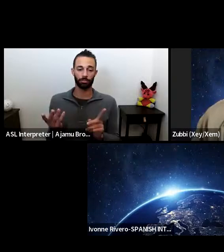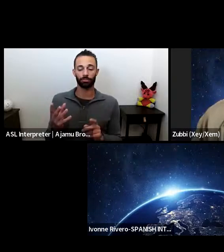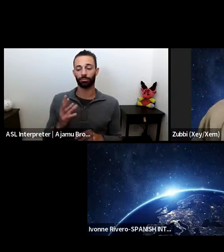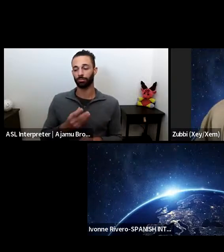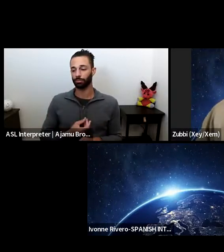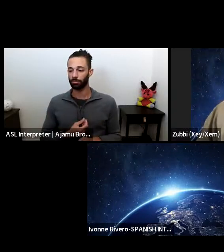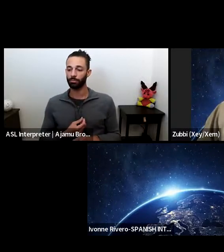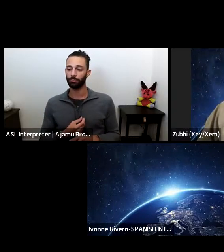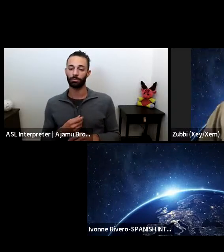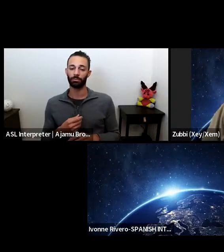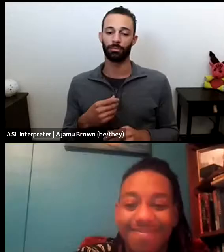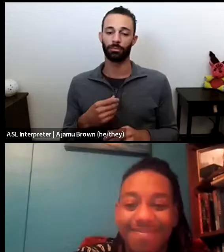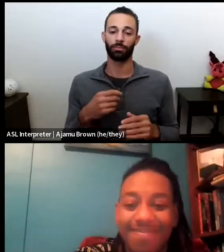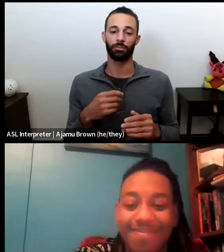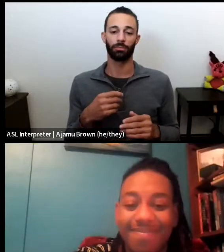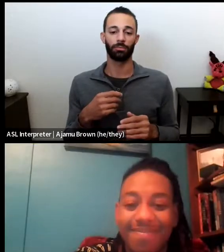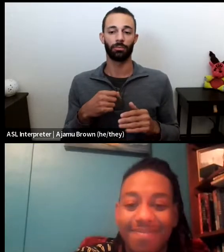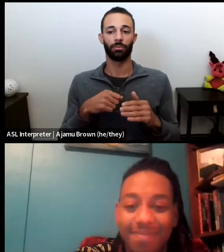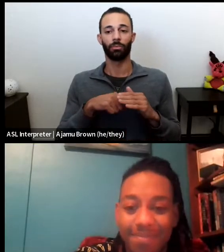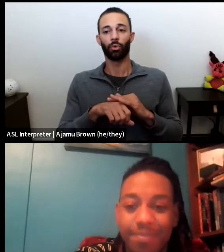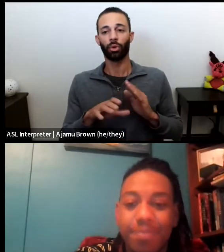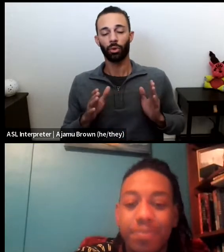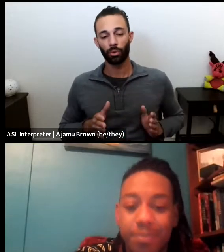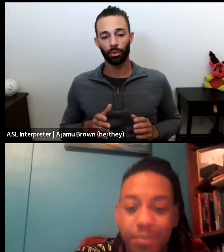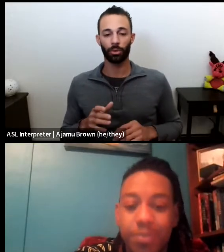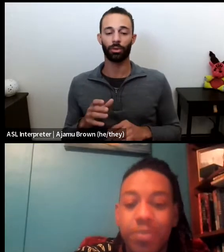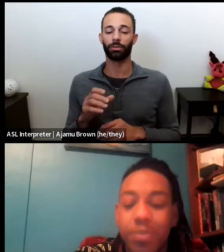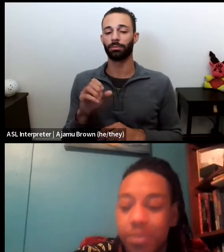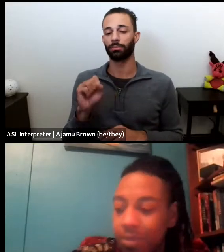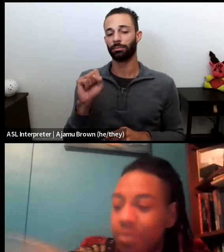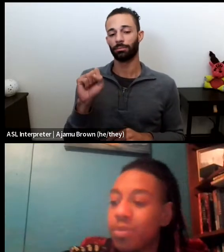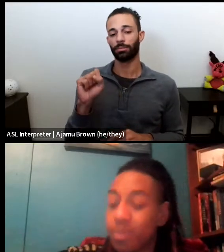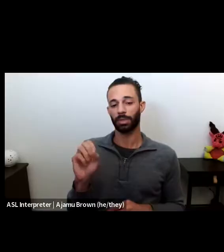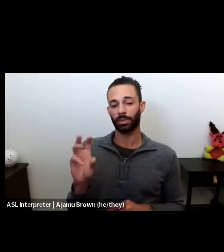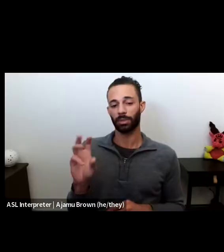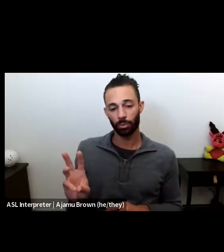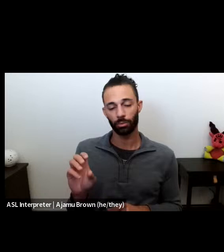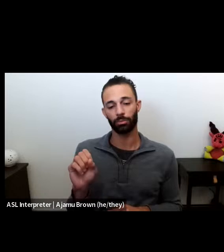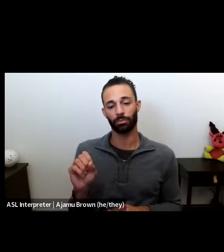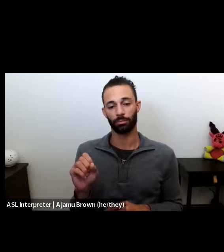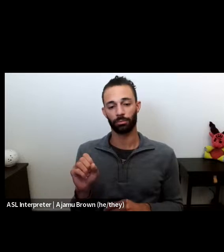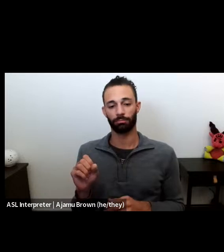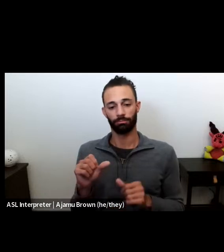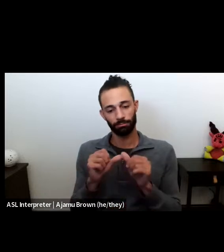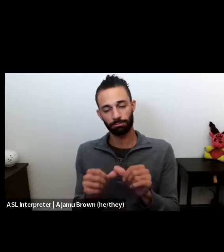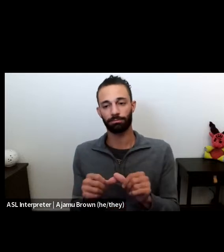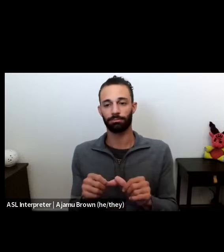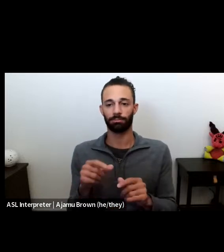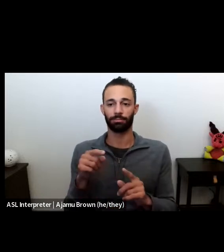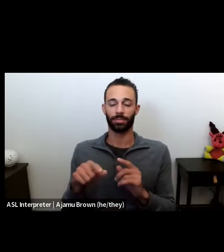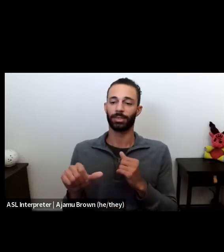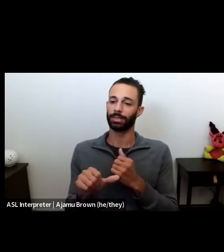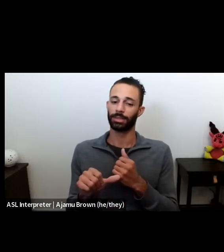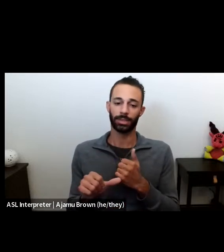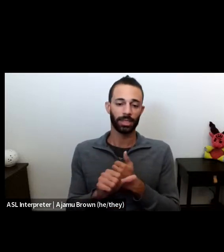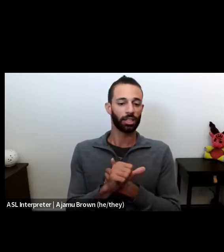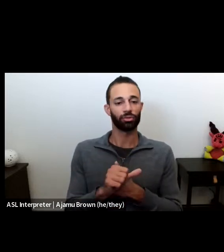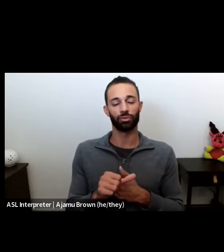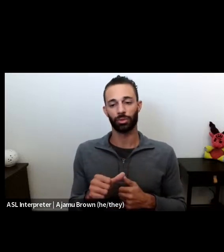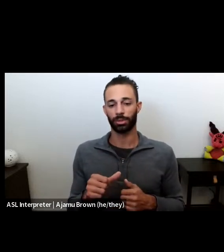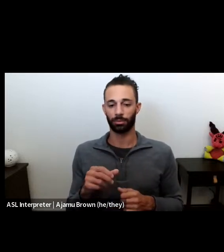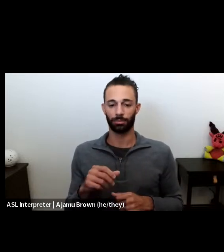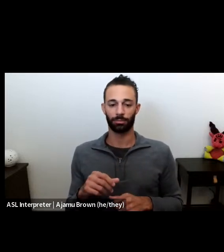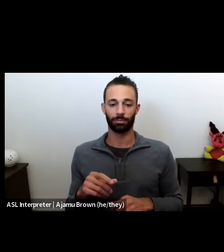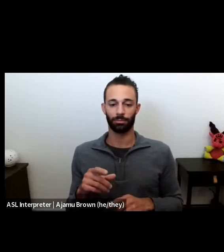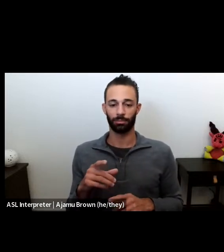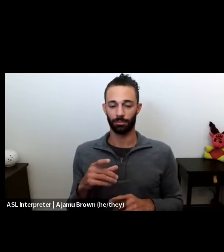birthers, the sex workers, all those folks, stay fucking dangerous. There's a reason that our communities are